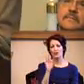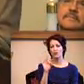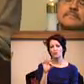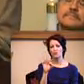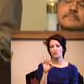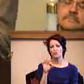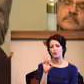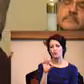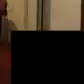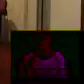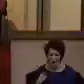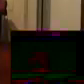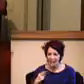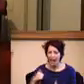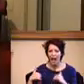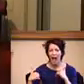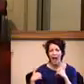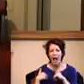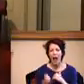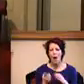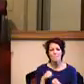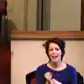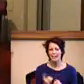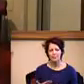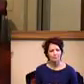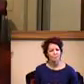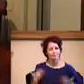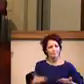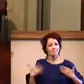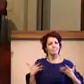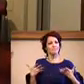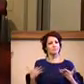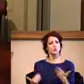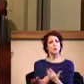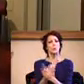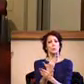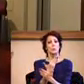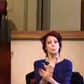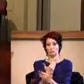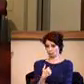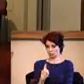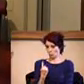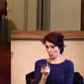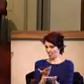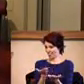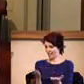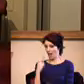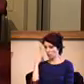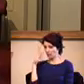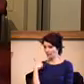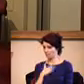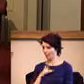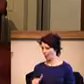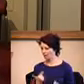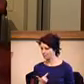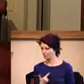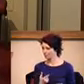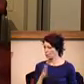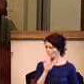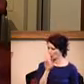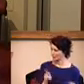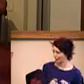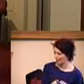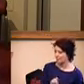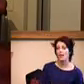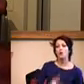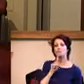lives how do we bring that fresh n and that newness and one of the things I've realized in my life and I know in your life too is